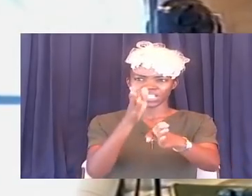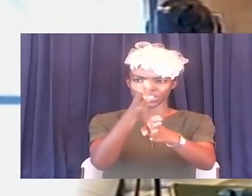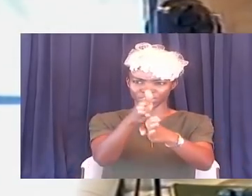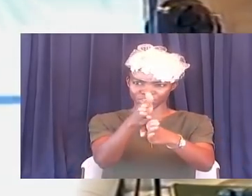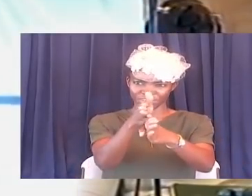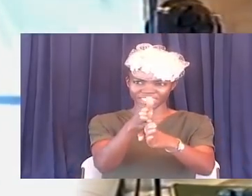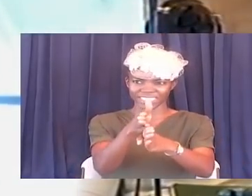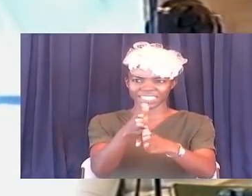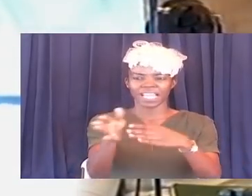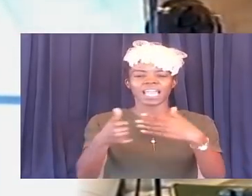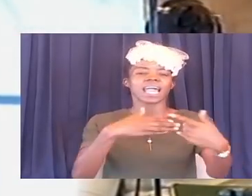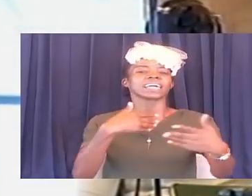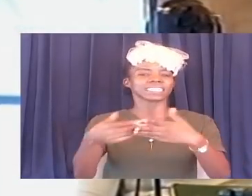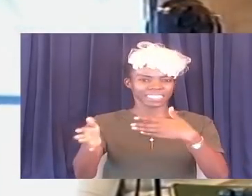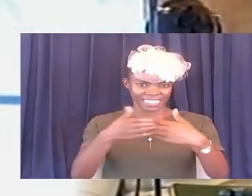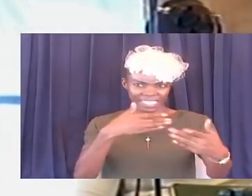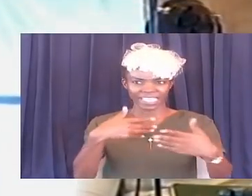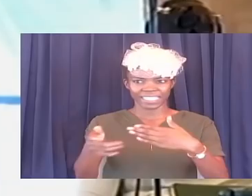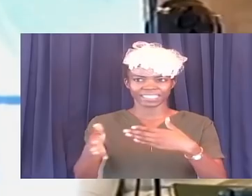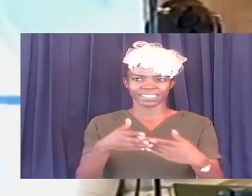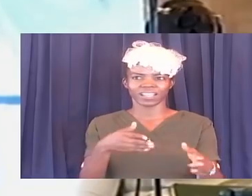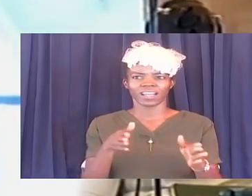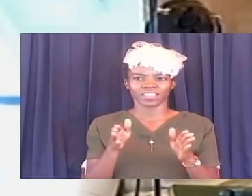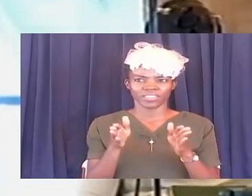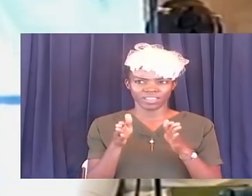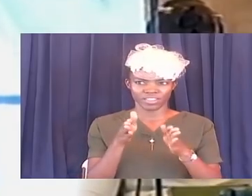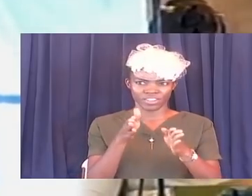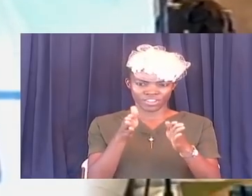Hallelujah. And the narrow way.